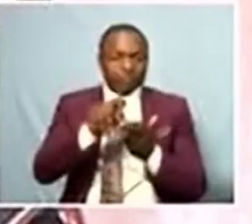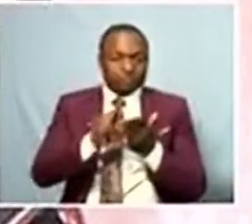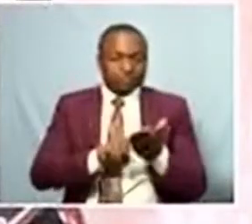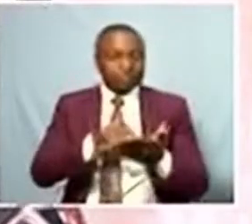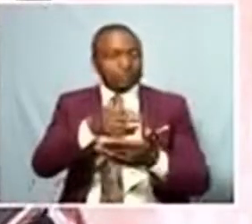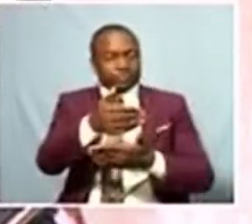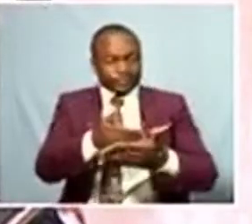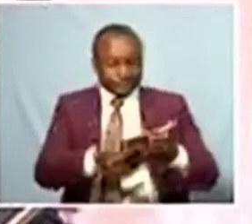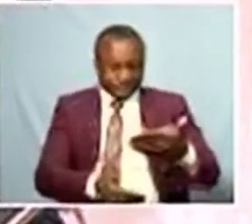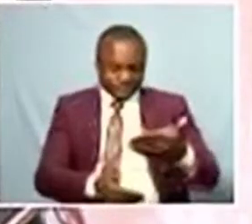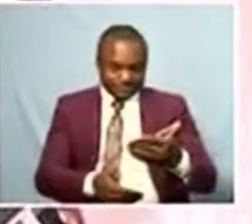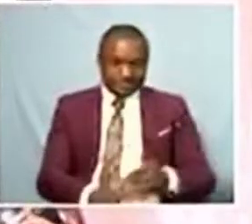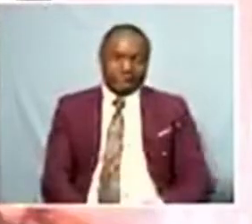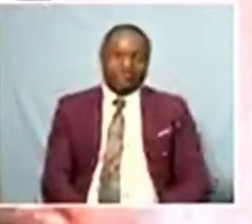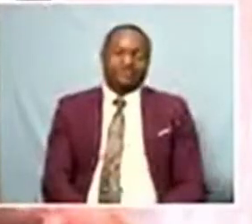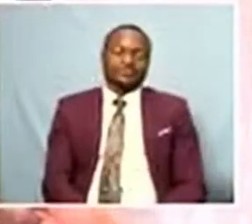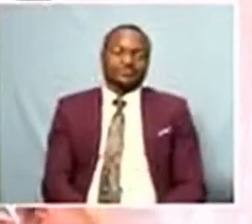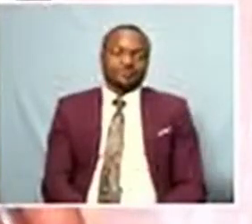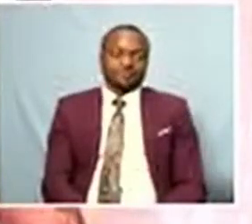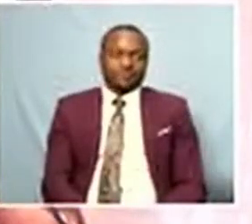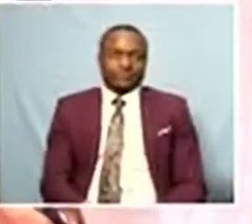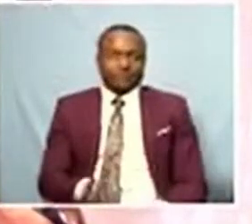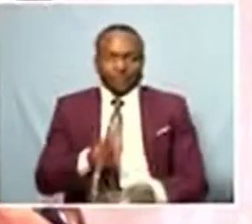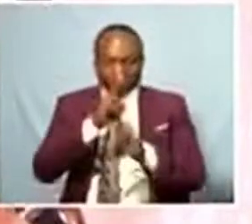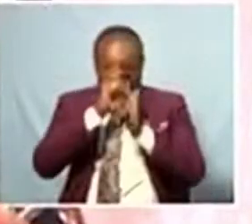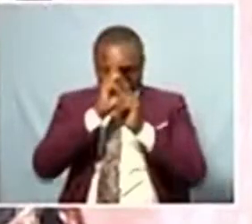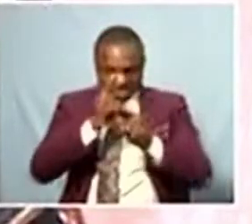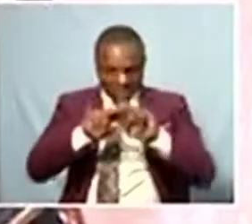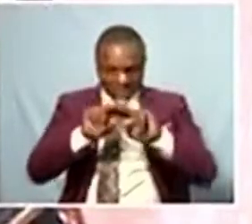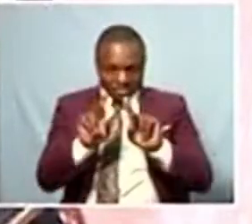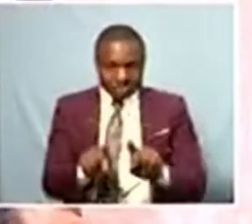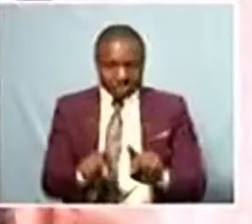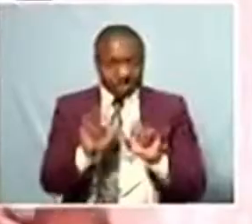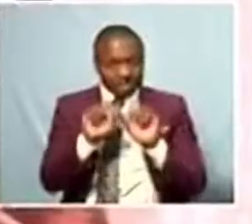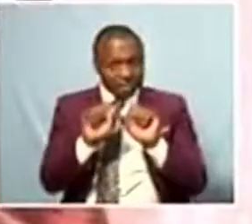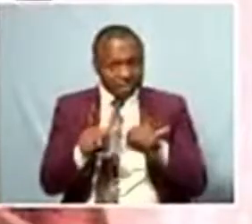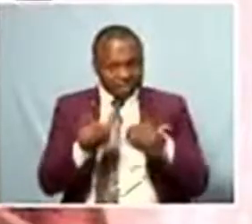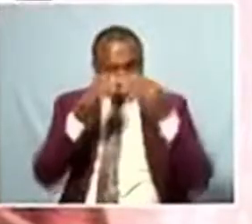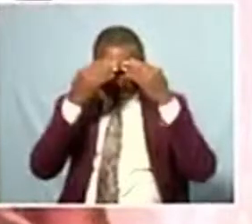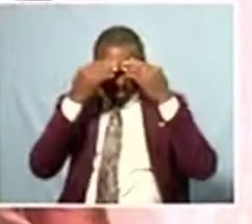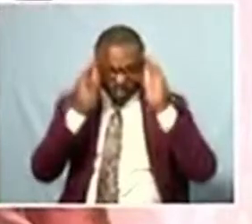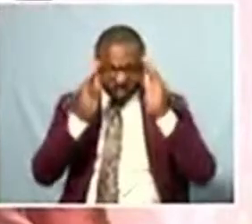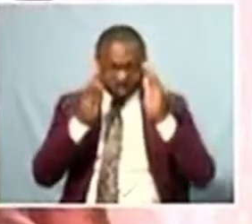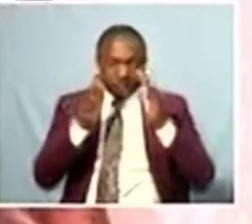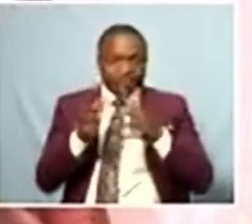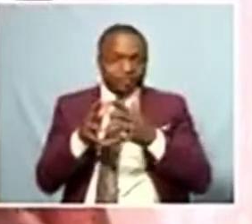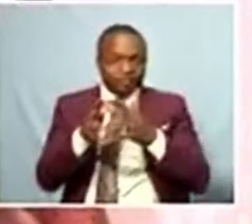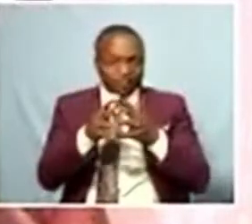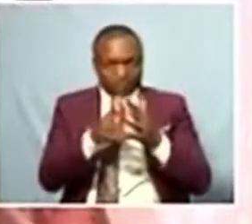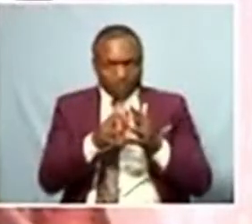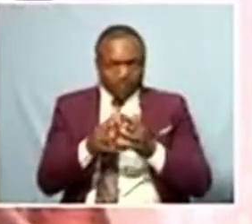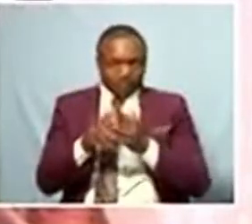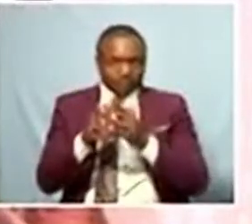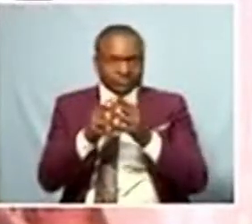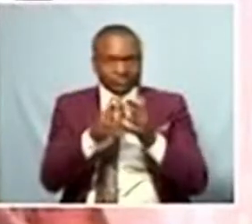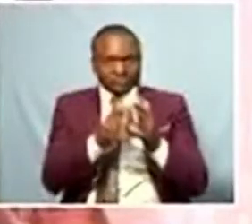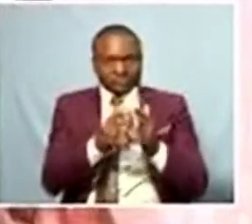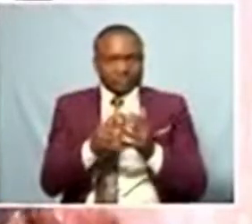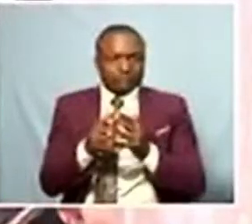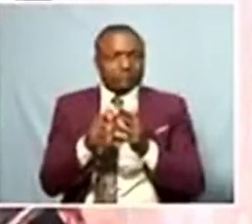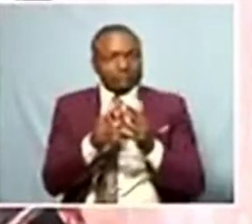I think the Honorable Chair may be aware that the Americans have